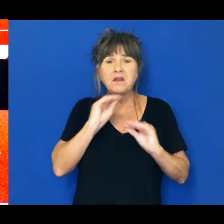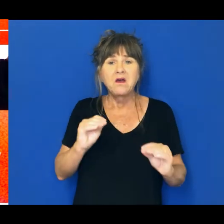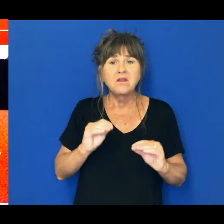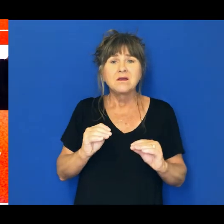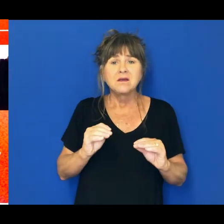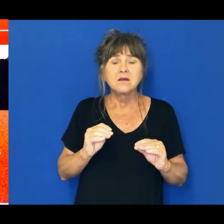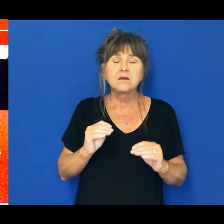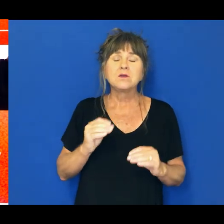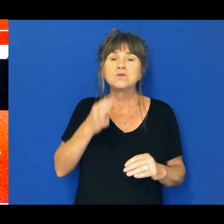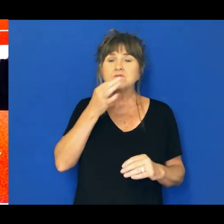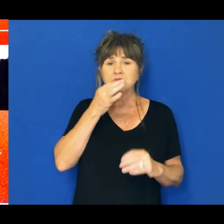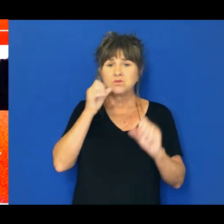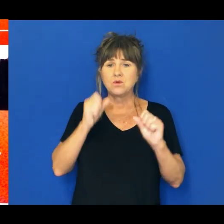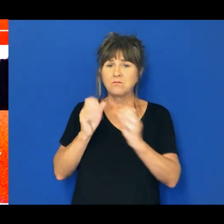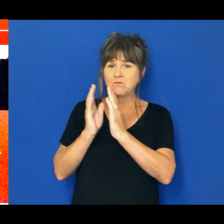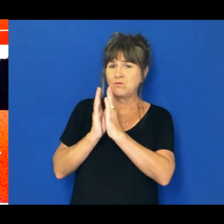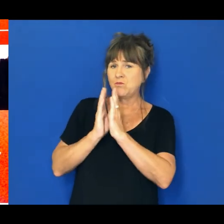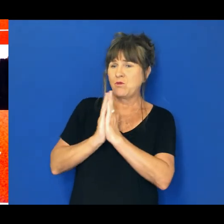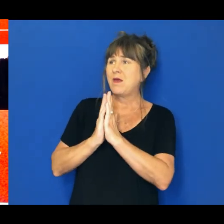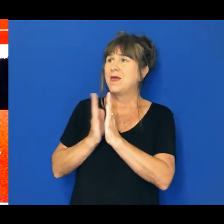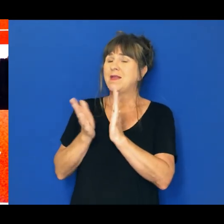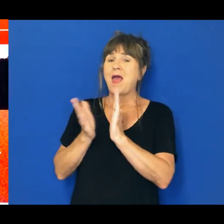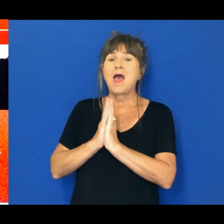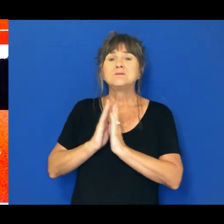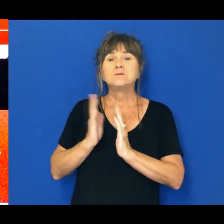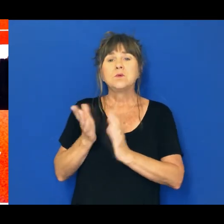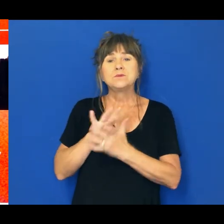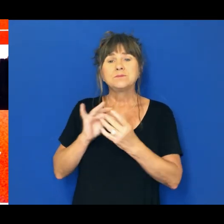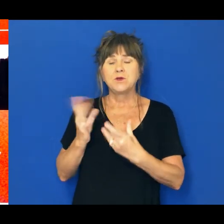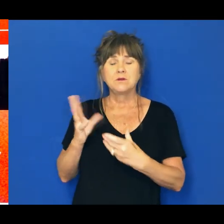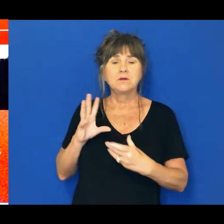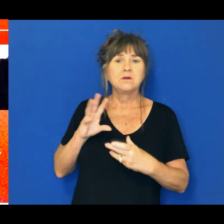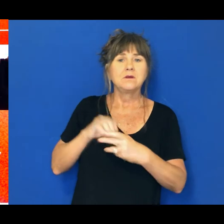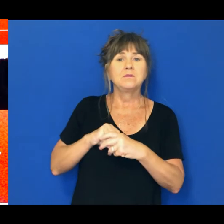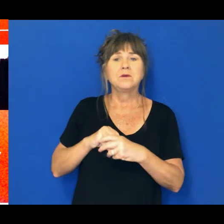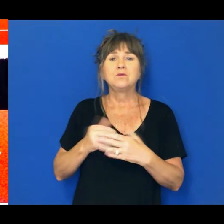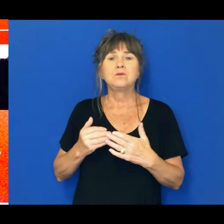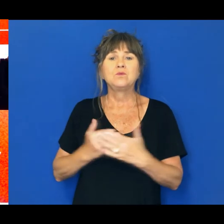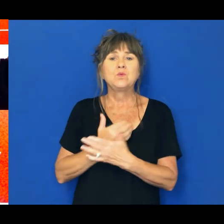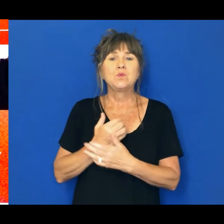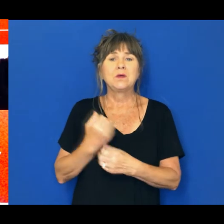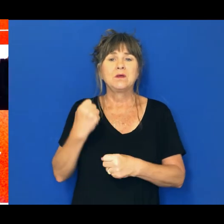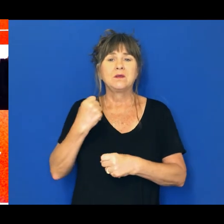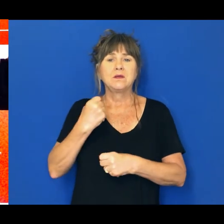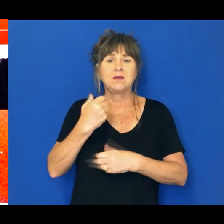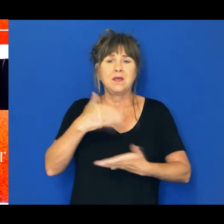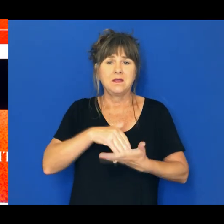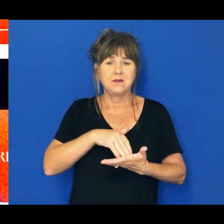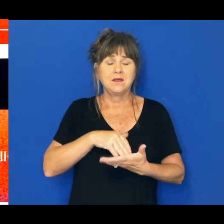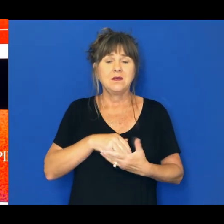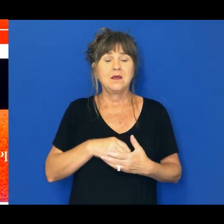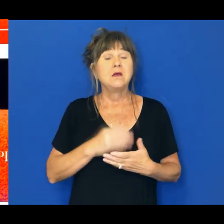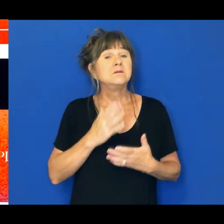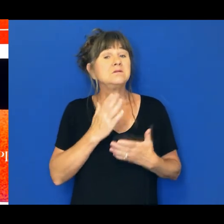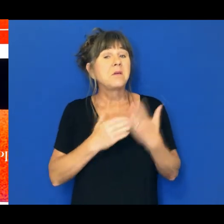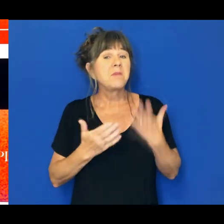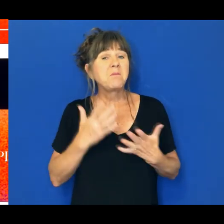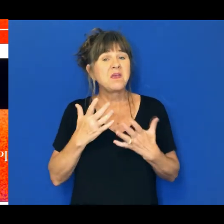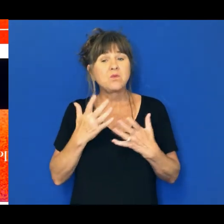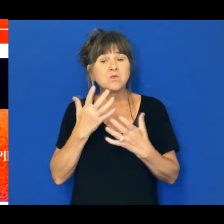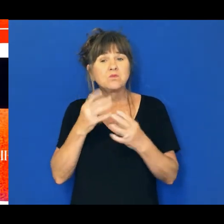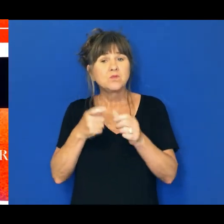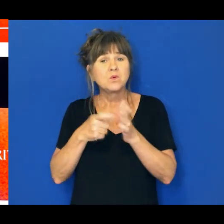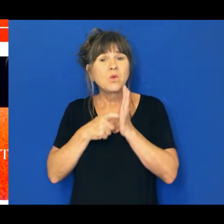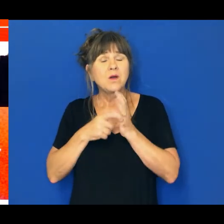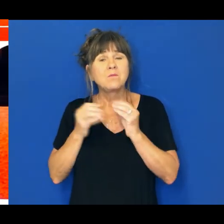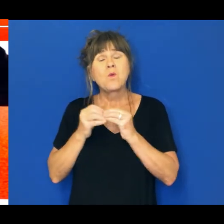just to say, Holy Spirit, fill me with fresh oil. And for others, it's a faith-filled life that no matter where you're